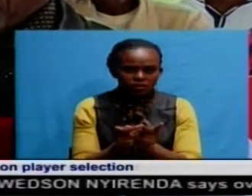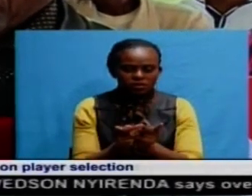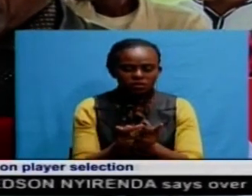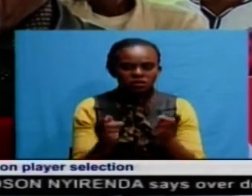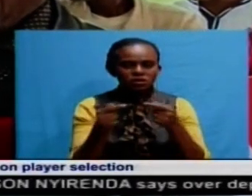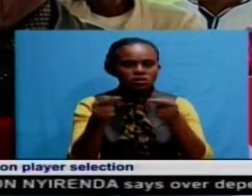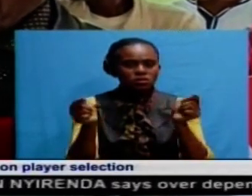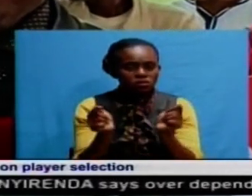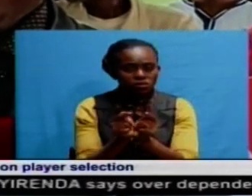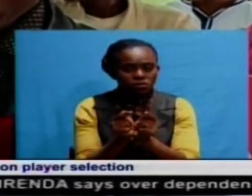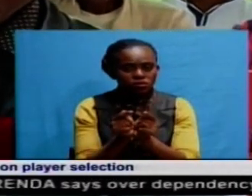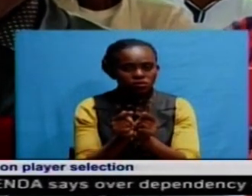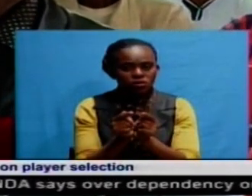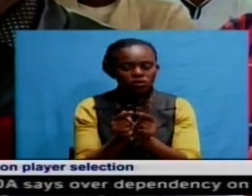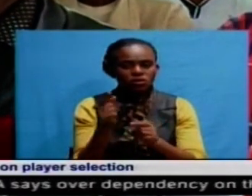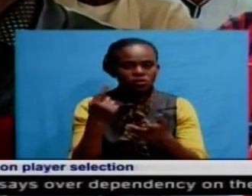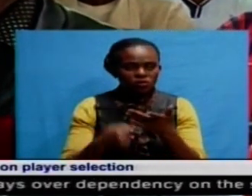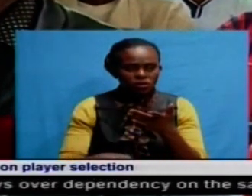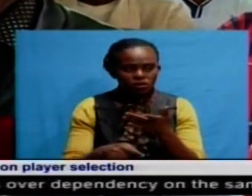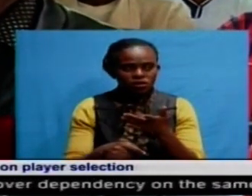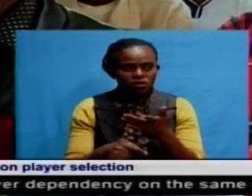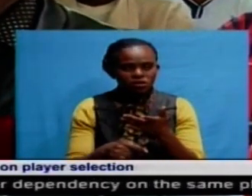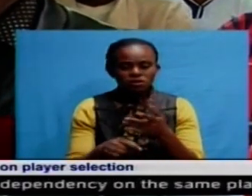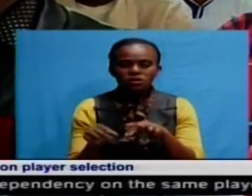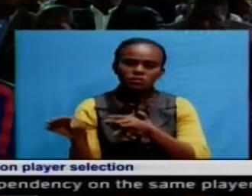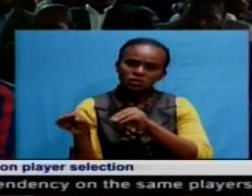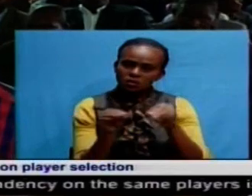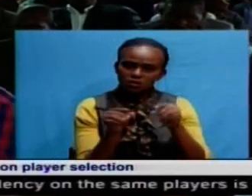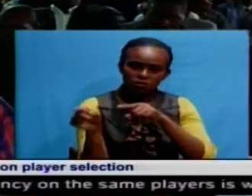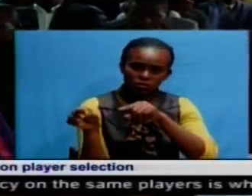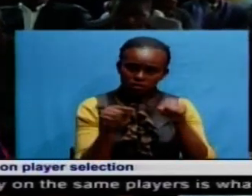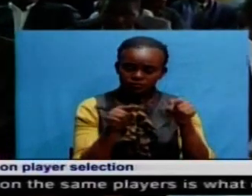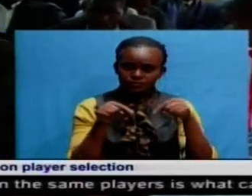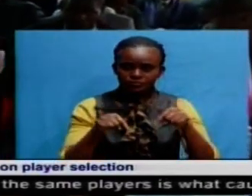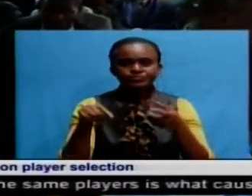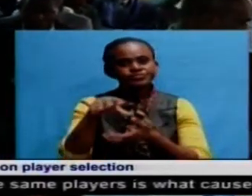was commonly called C5 from Mara.